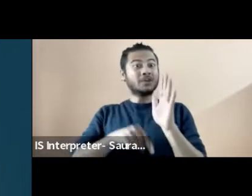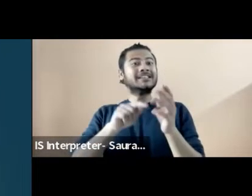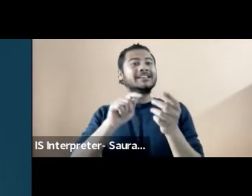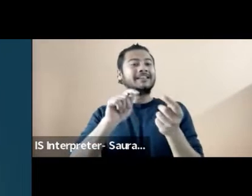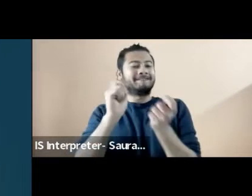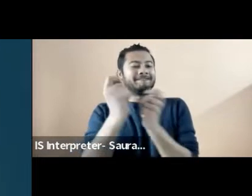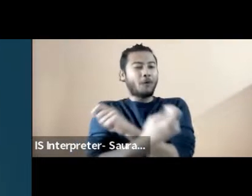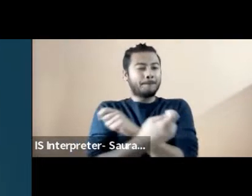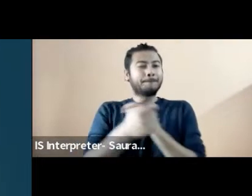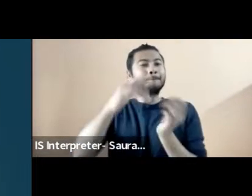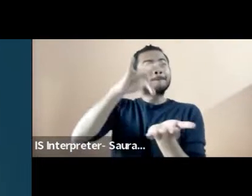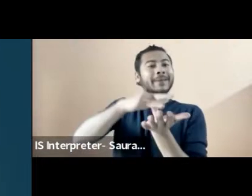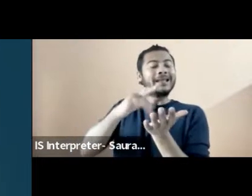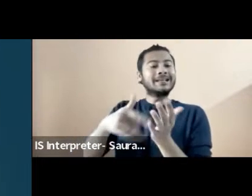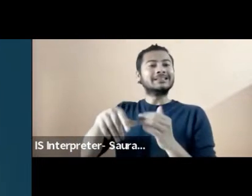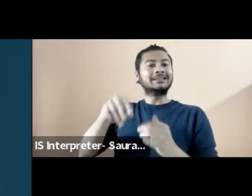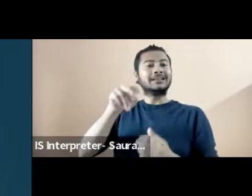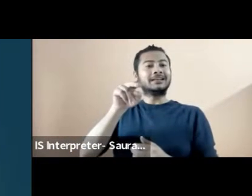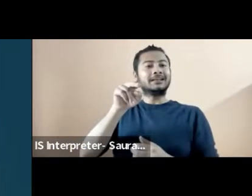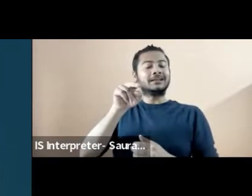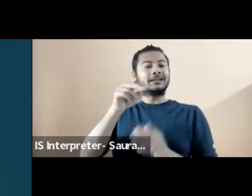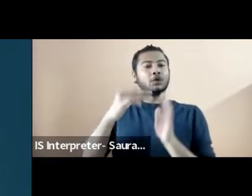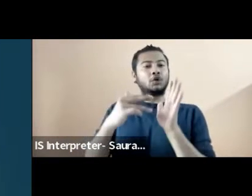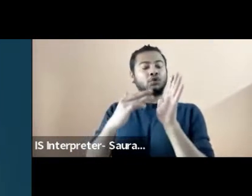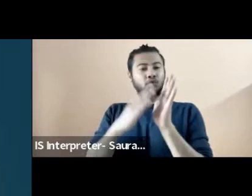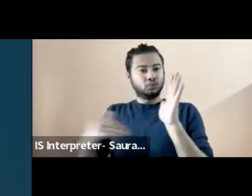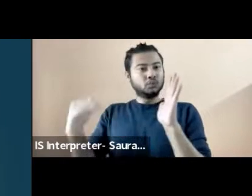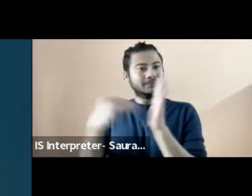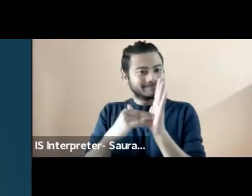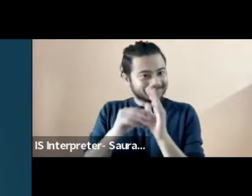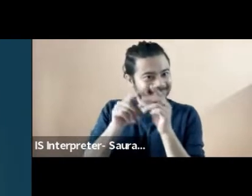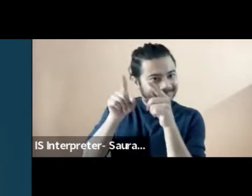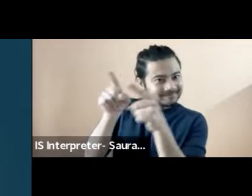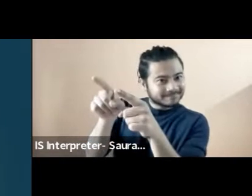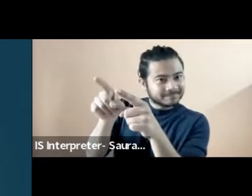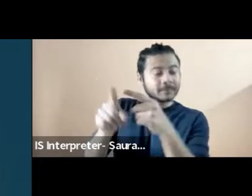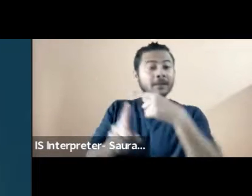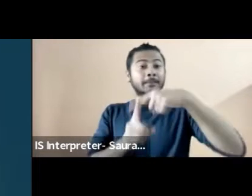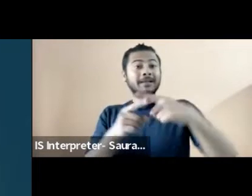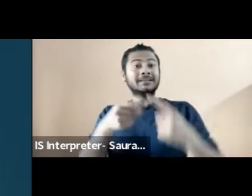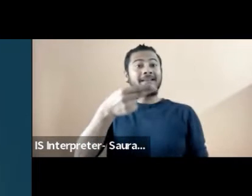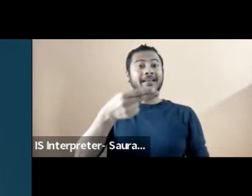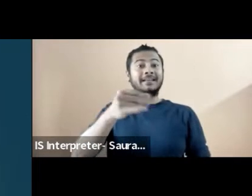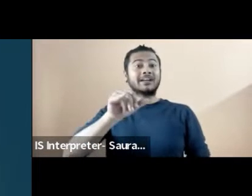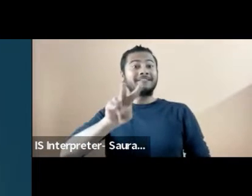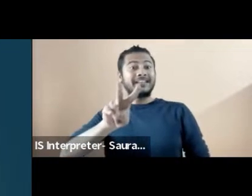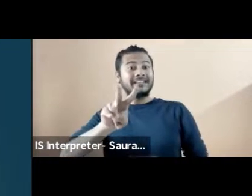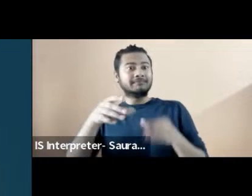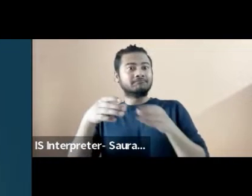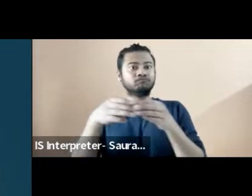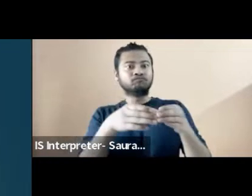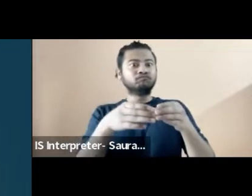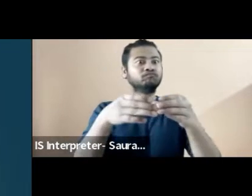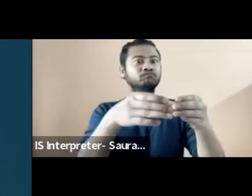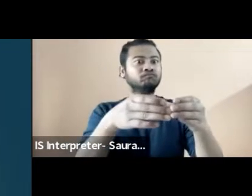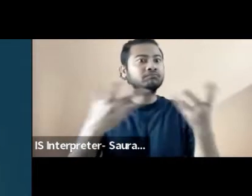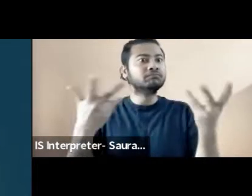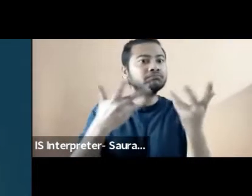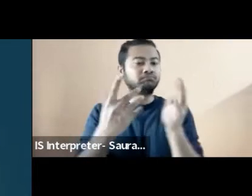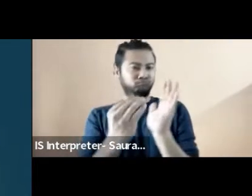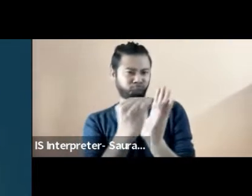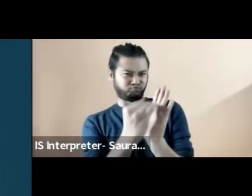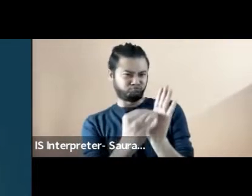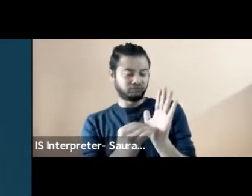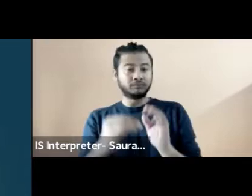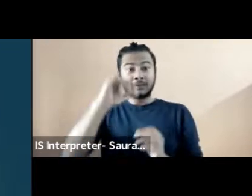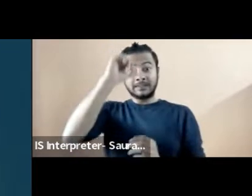And this method has also been used to document the HIV movement. And then in India, the